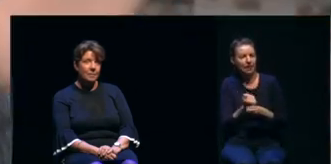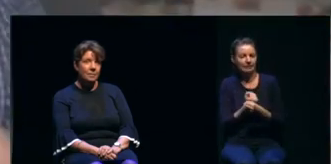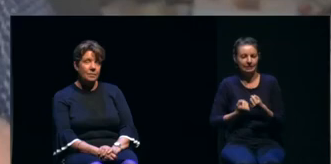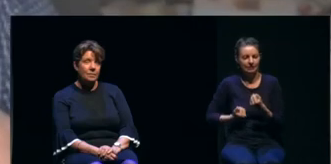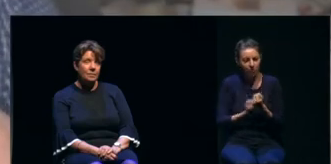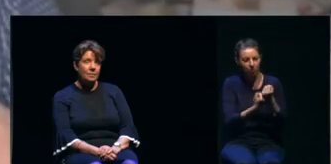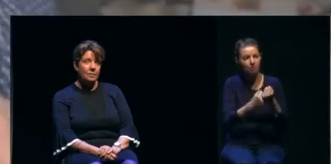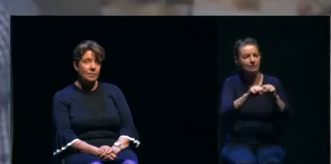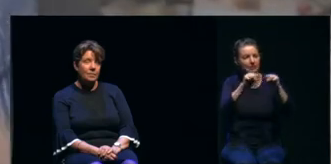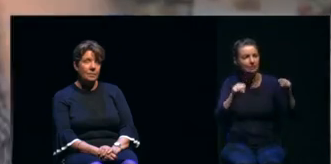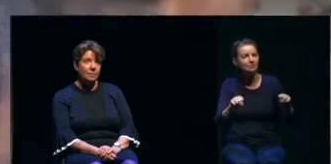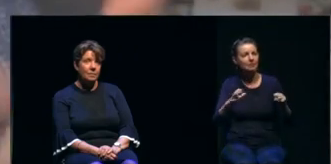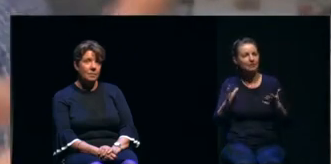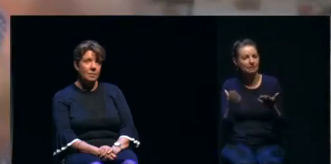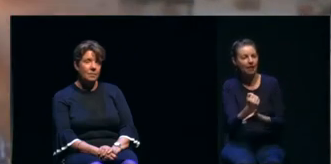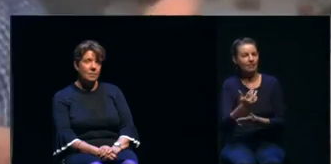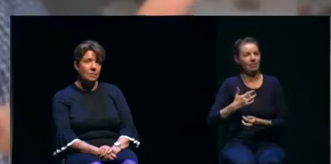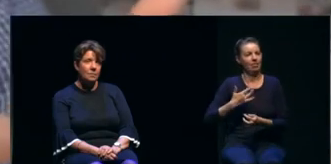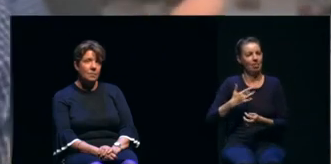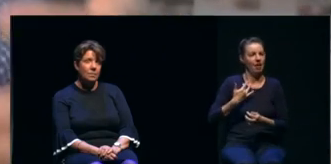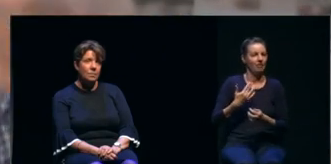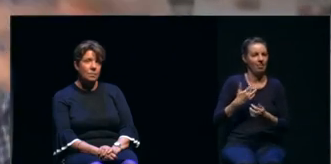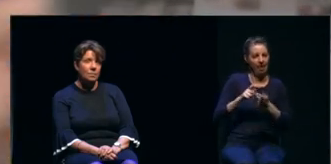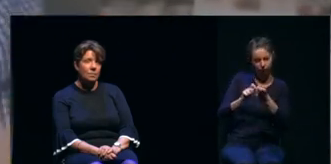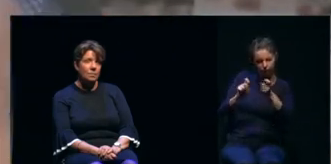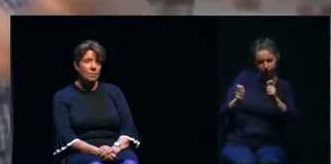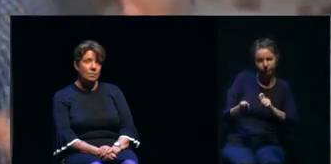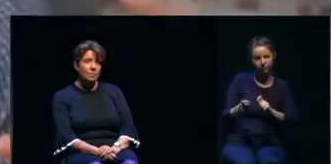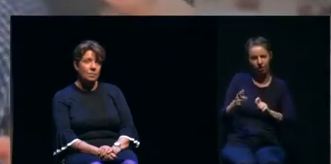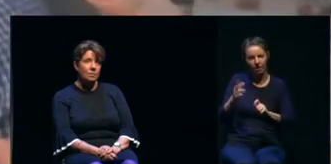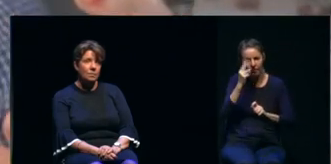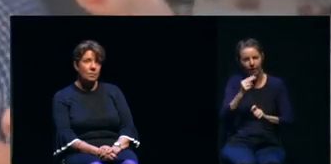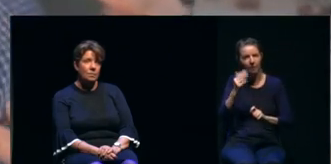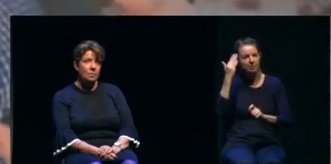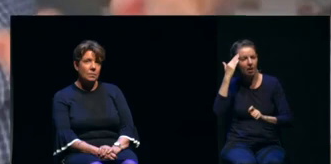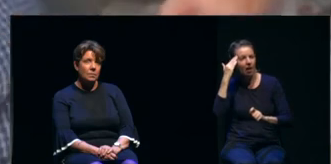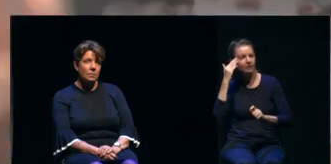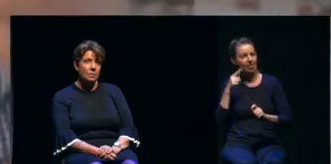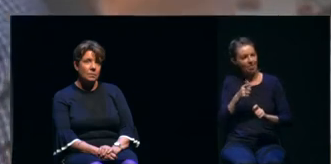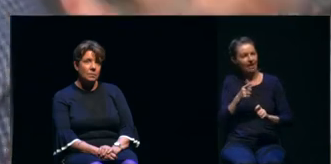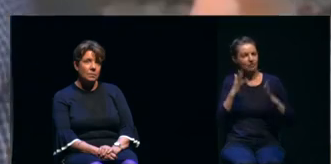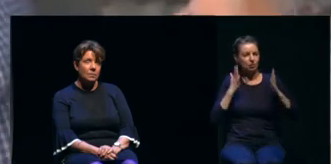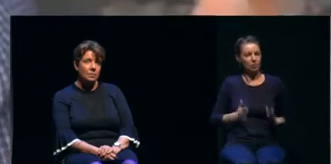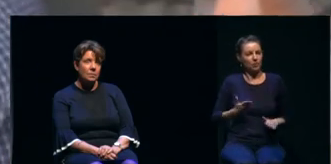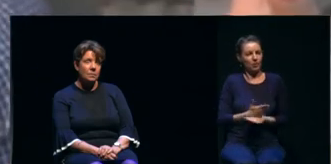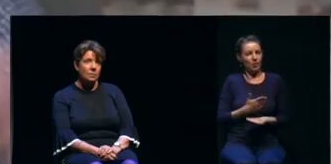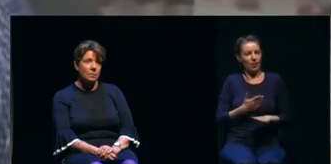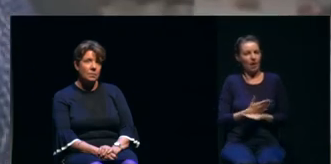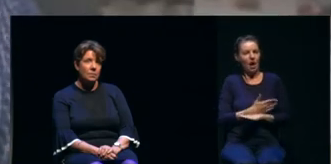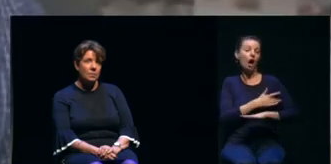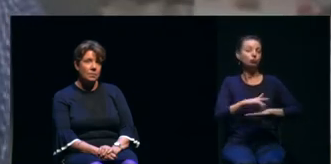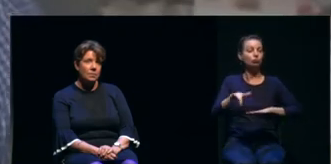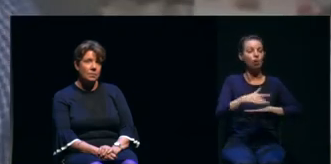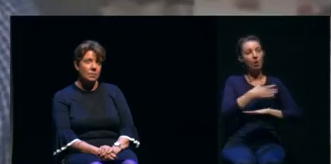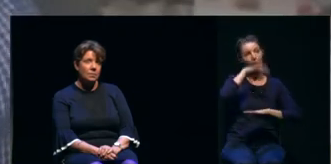saving lives. They are forming young minds. Like, kind of, this is the work of humanity. And the dramas that happen in the house every day and